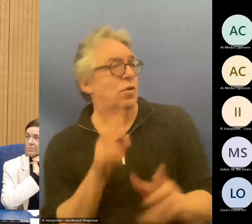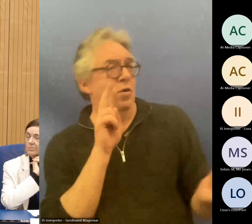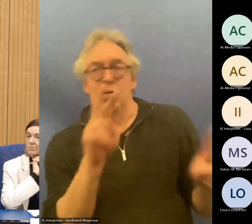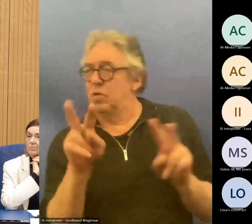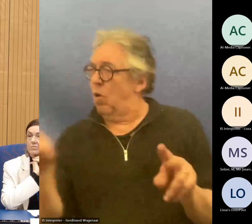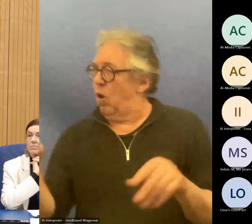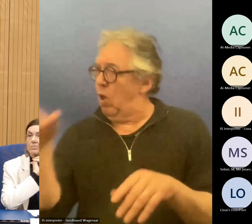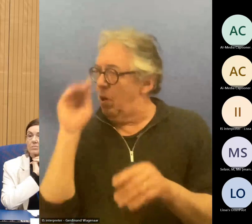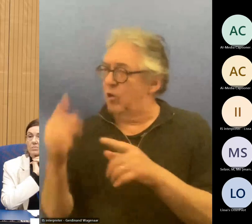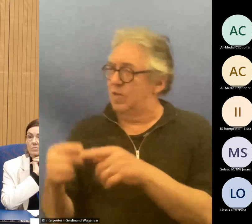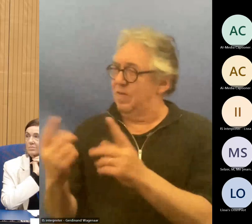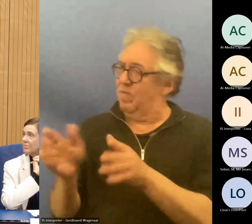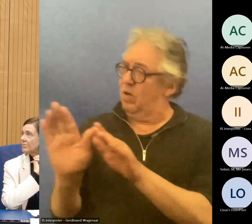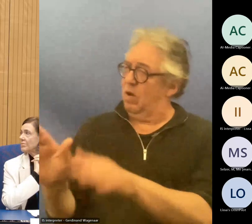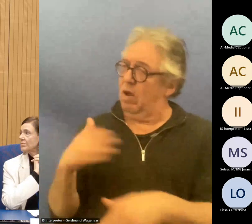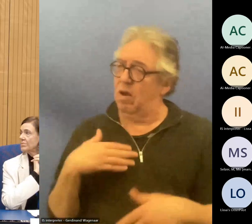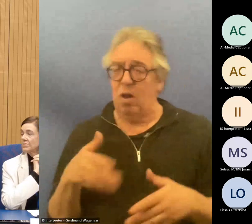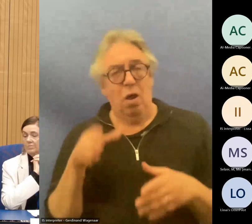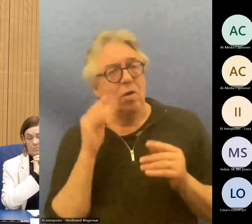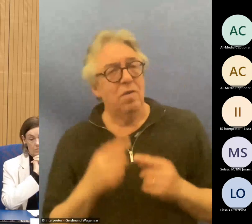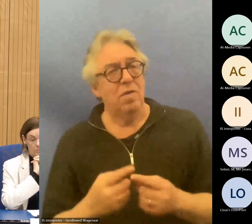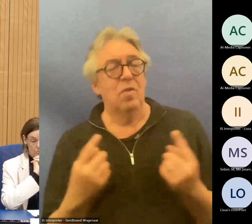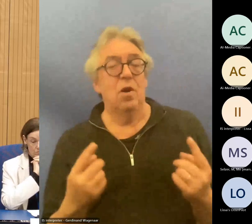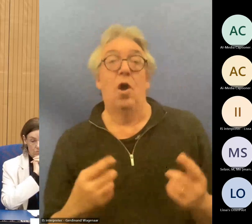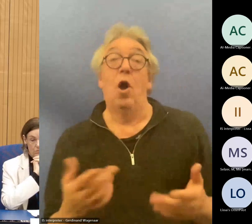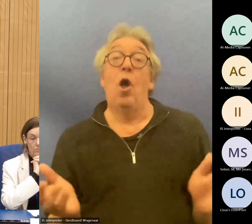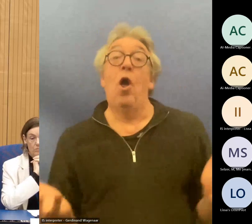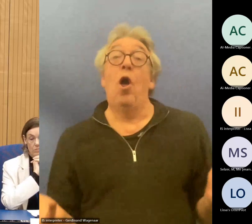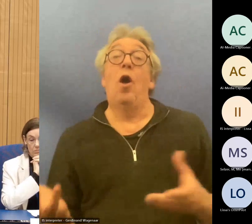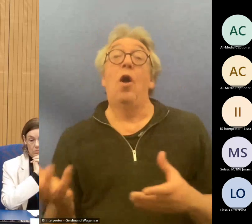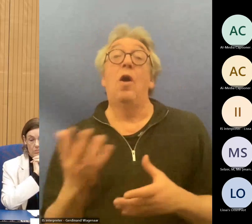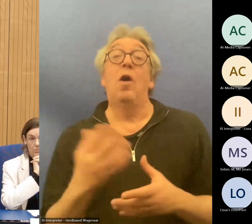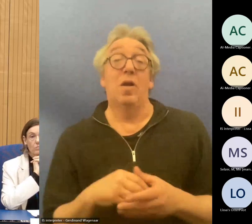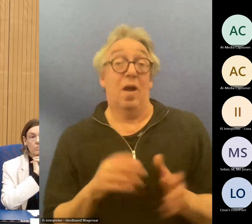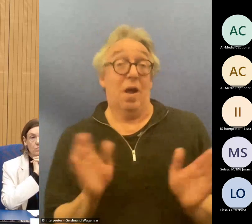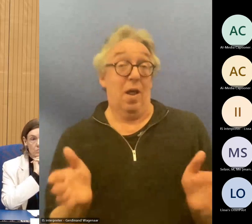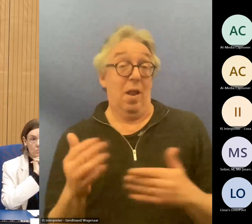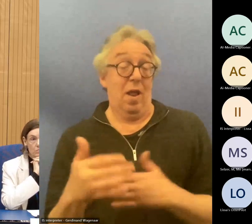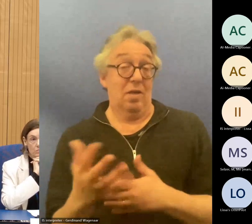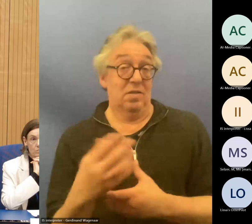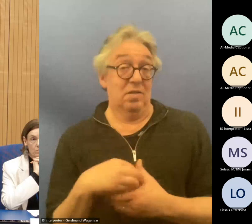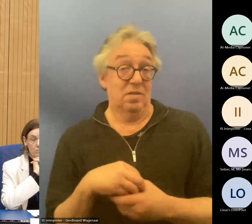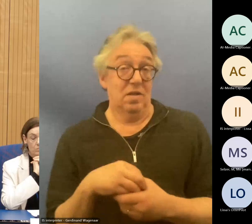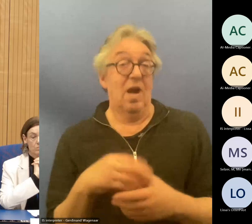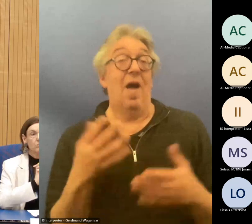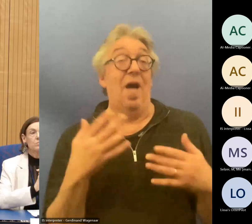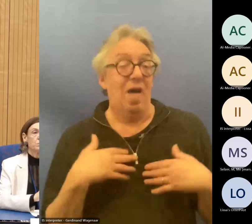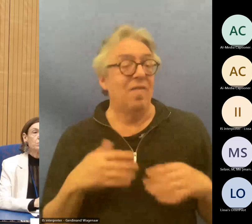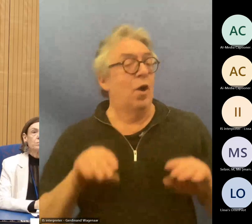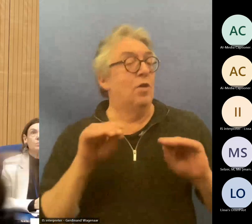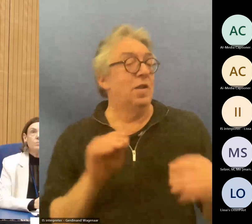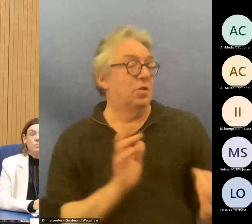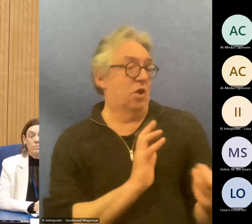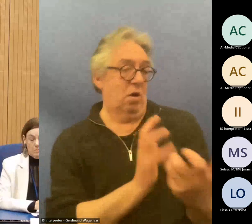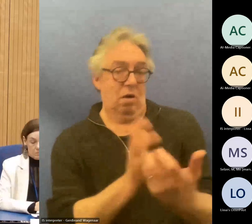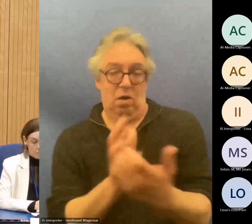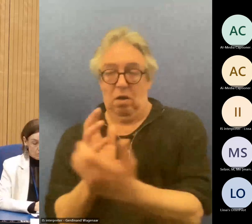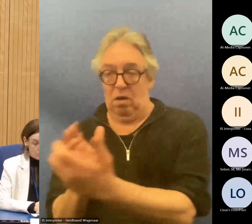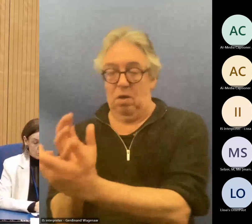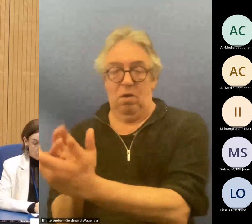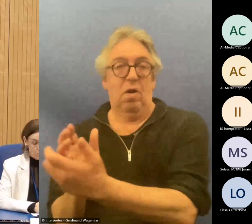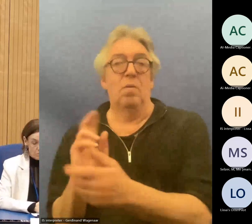styles. Inclusive classrooms often utilize differentiated instruction and universal design